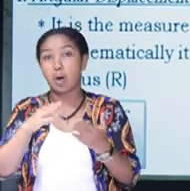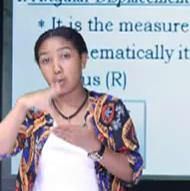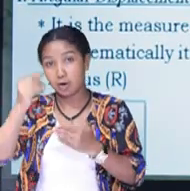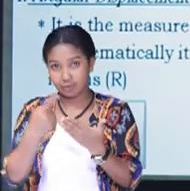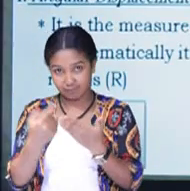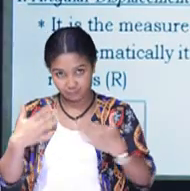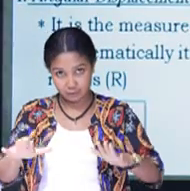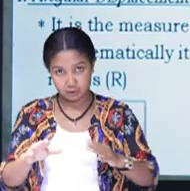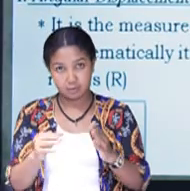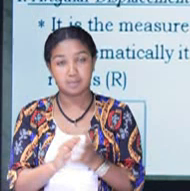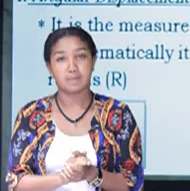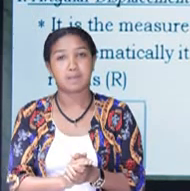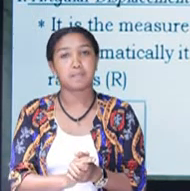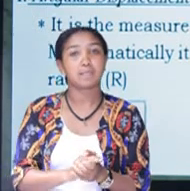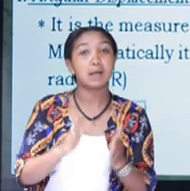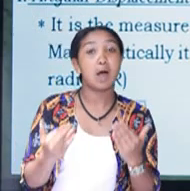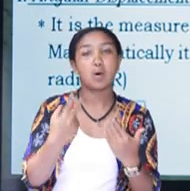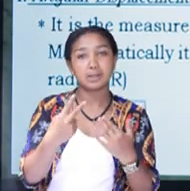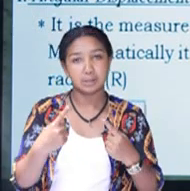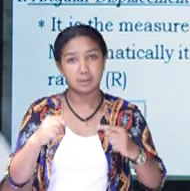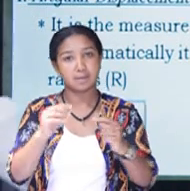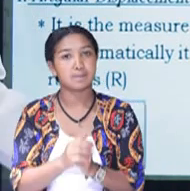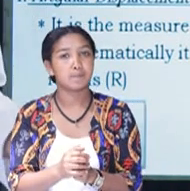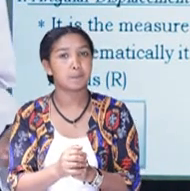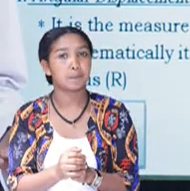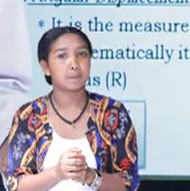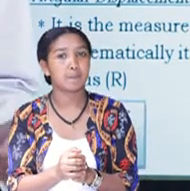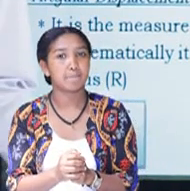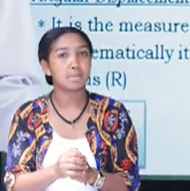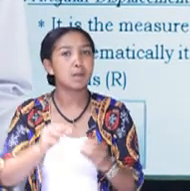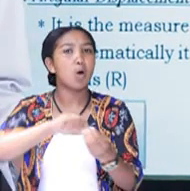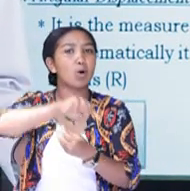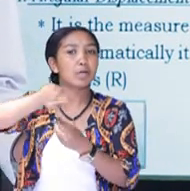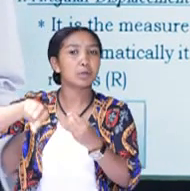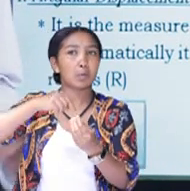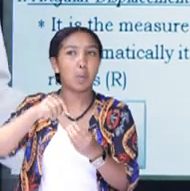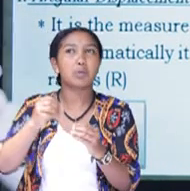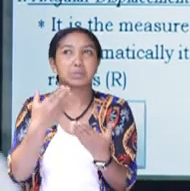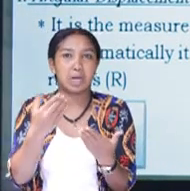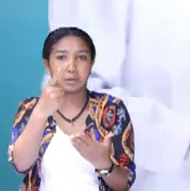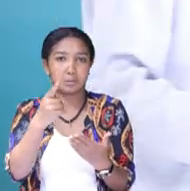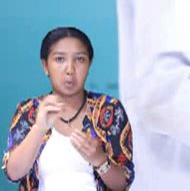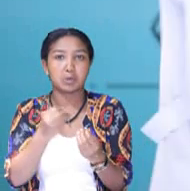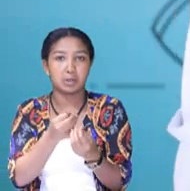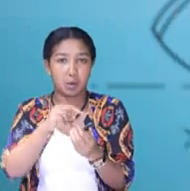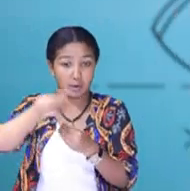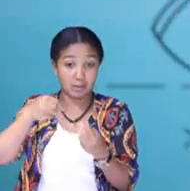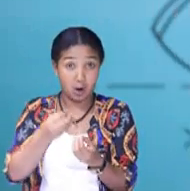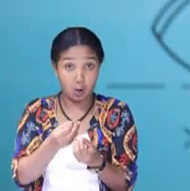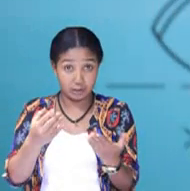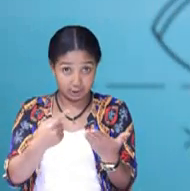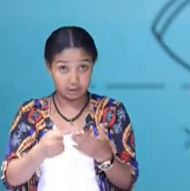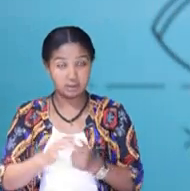already this point. But now let's see, let's take a rotating object. Let's consider a rotational